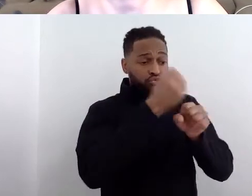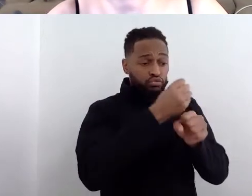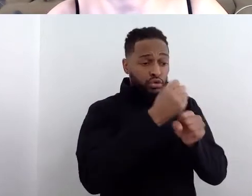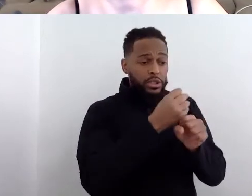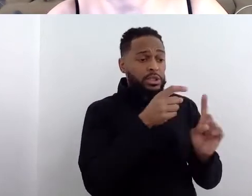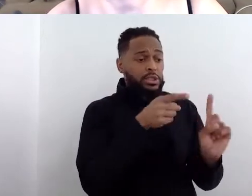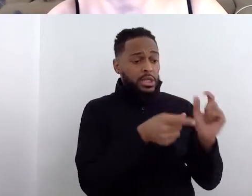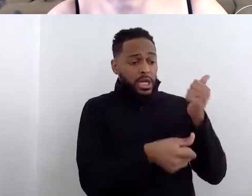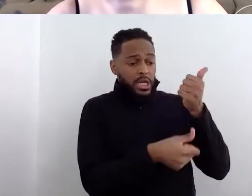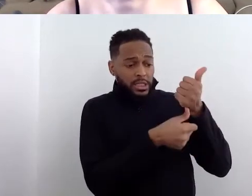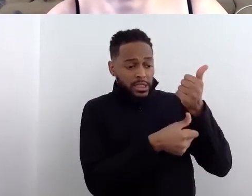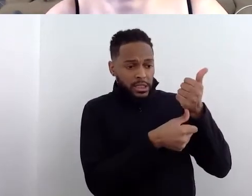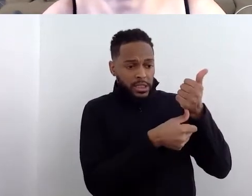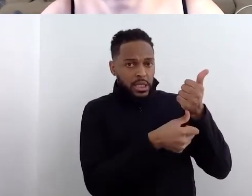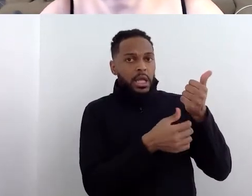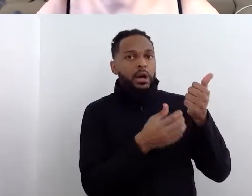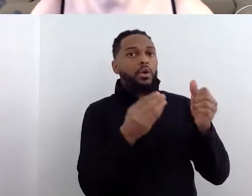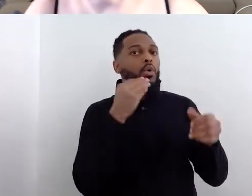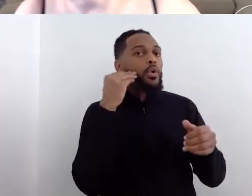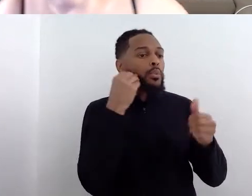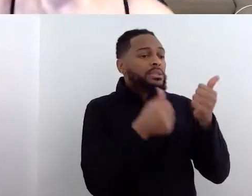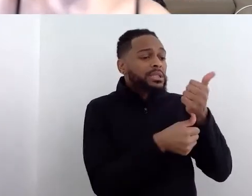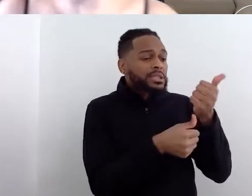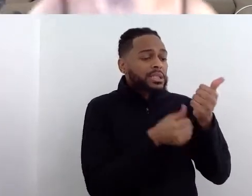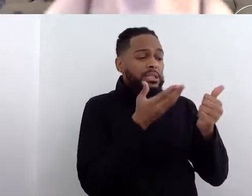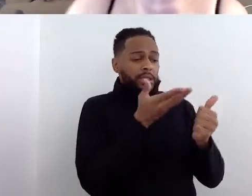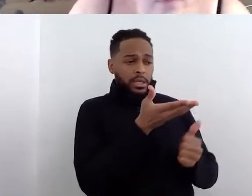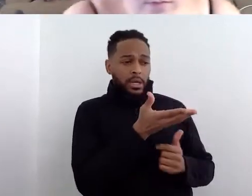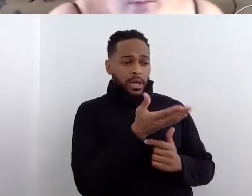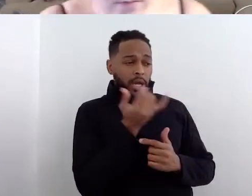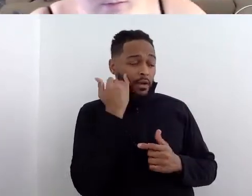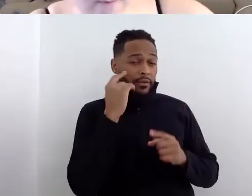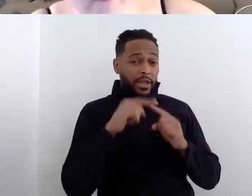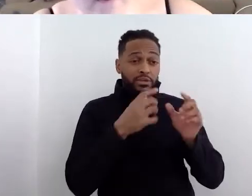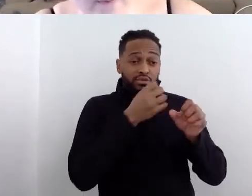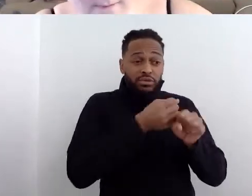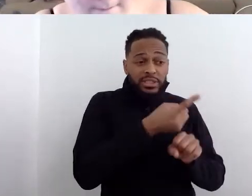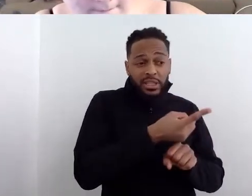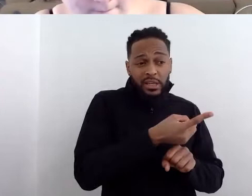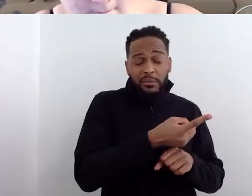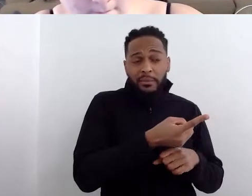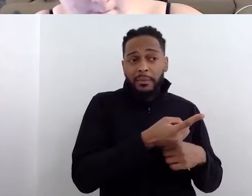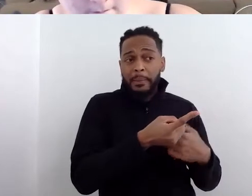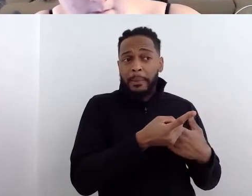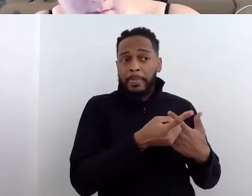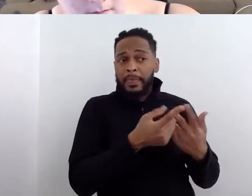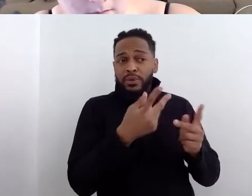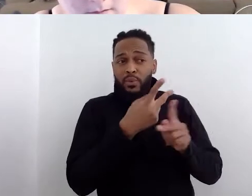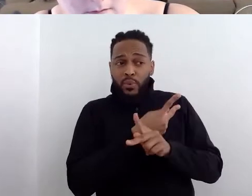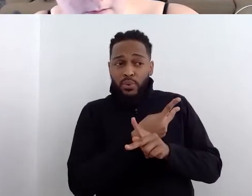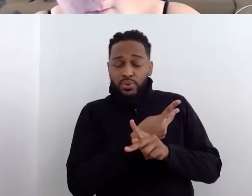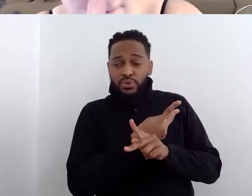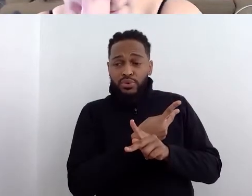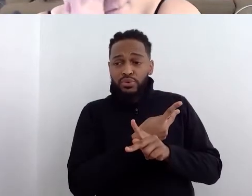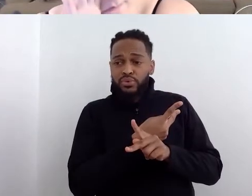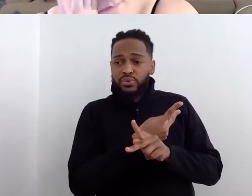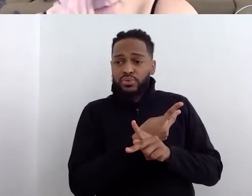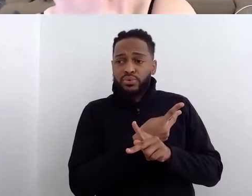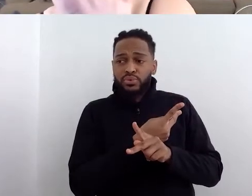or whatever you're worried about, is it worse to let them in or is it worse to not get the care that they provide